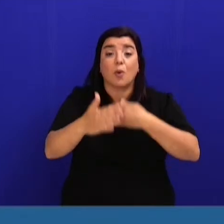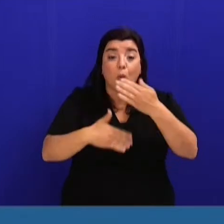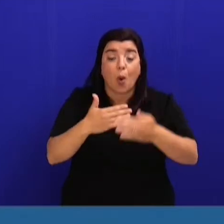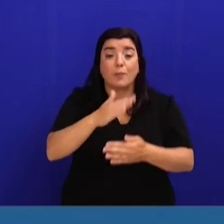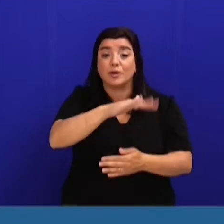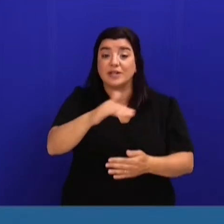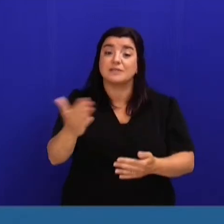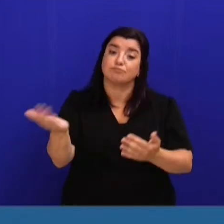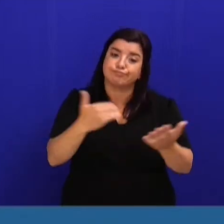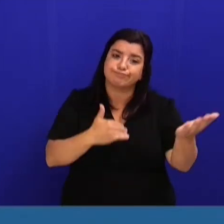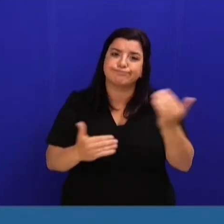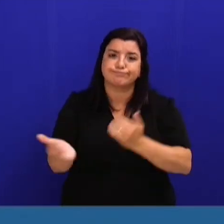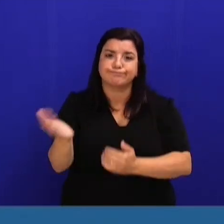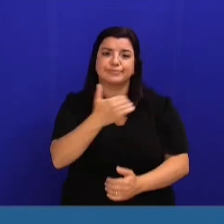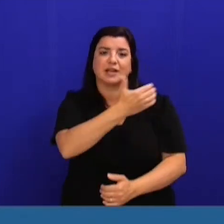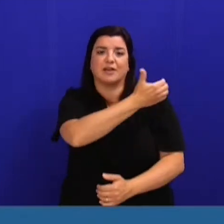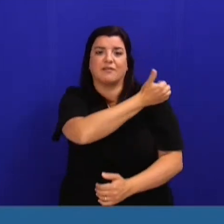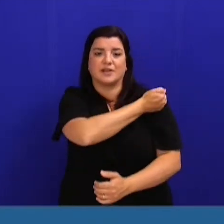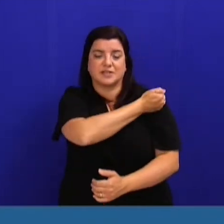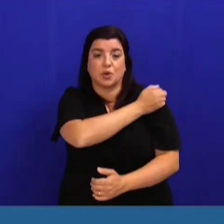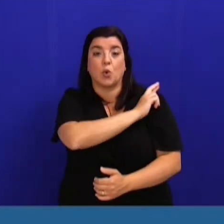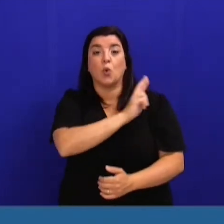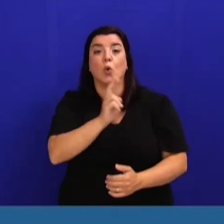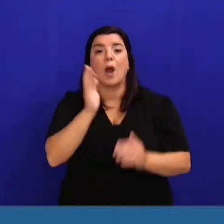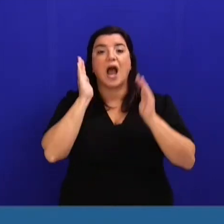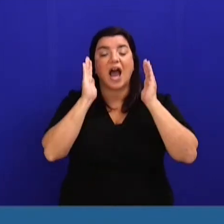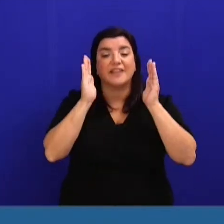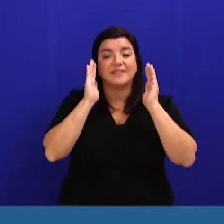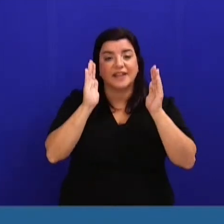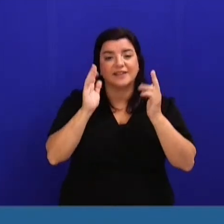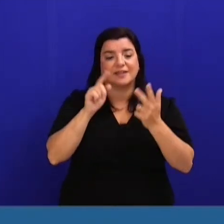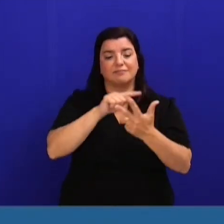li anka nkomplu segwi l-mezzi ta' mitigazzjoni